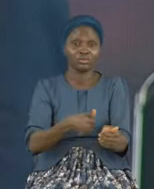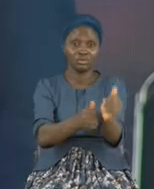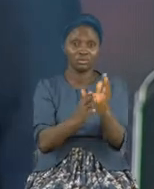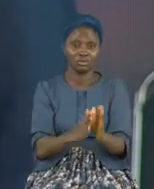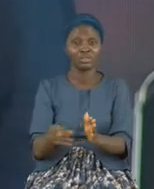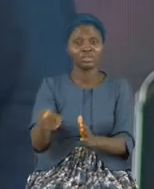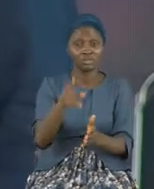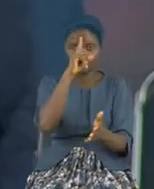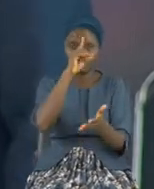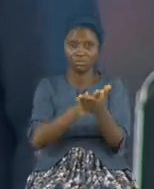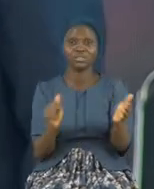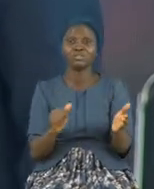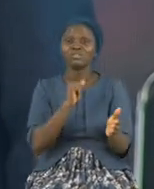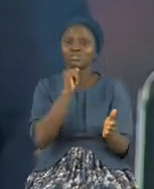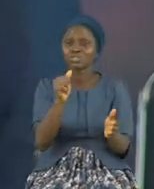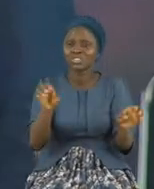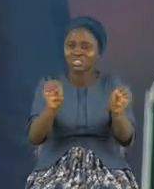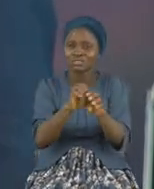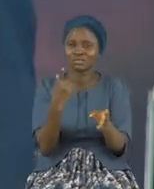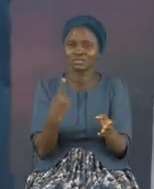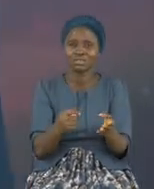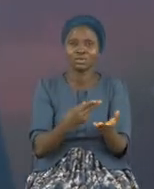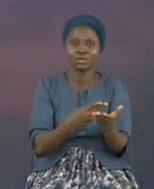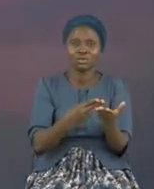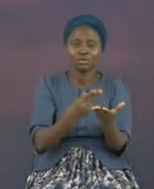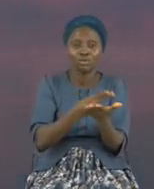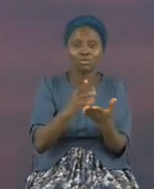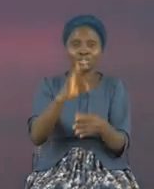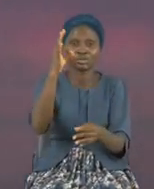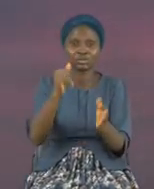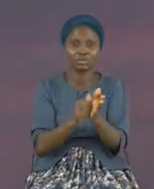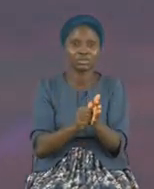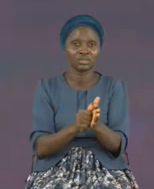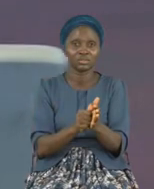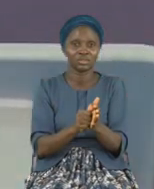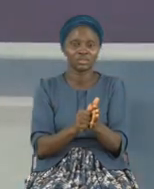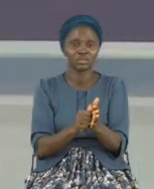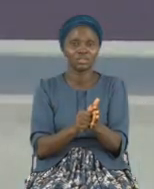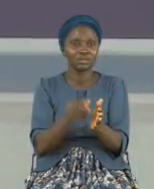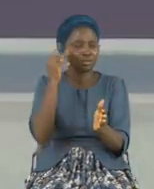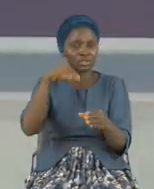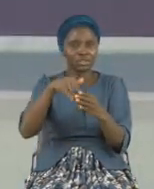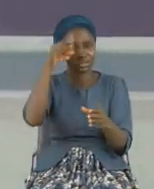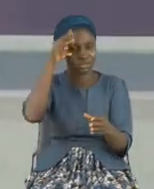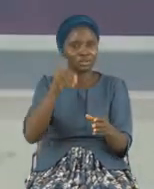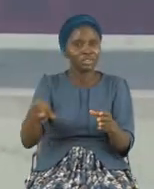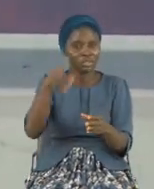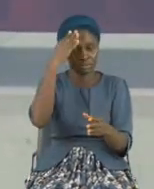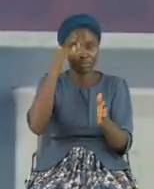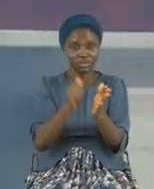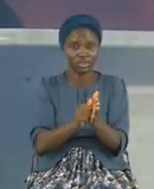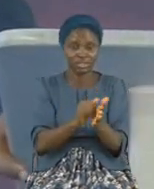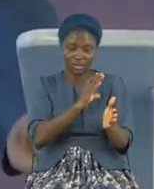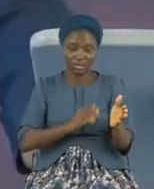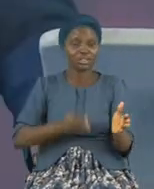Not even that the Holy Ghost was of them, they knew that Christ was in them. Go through your New